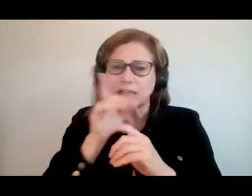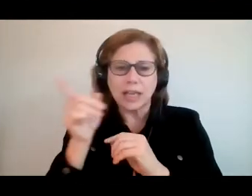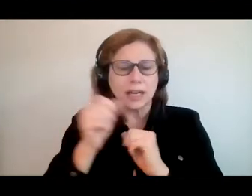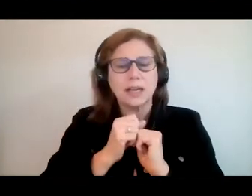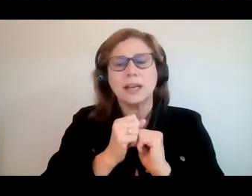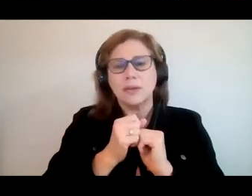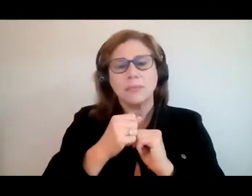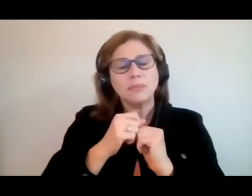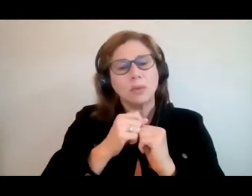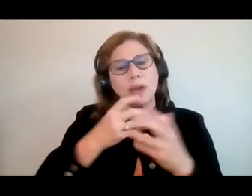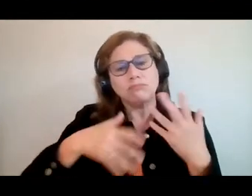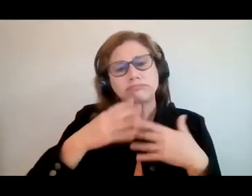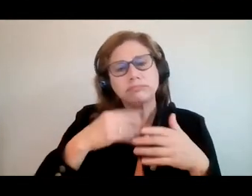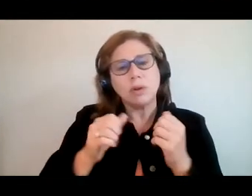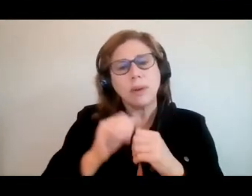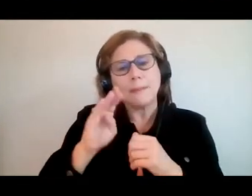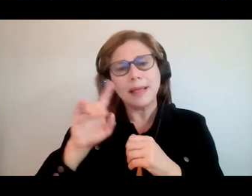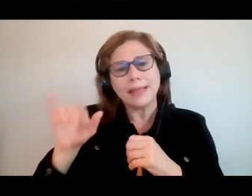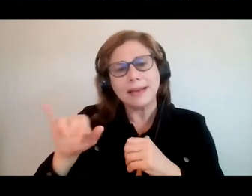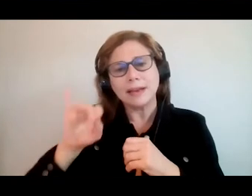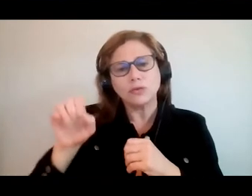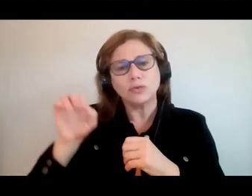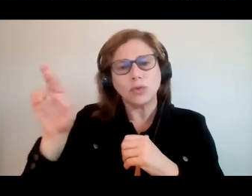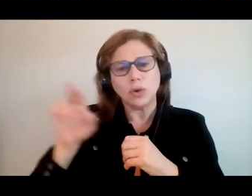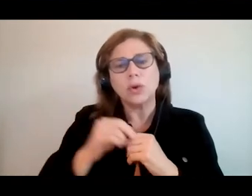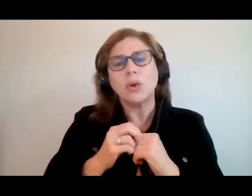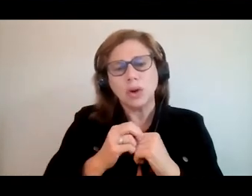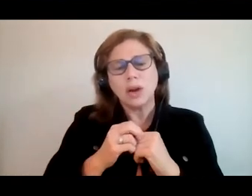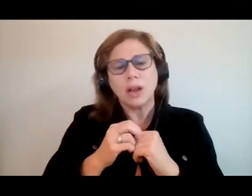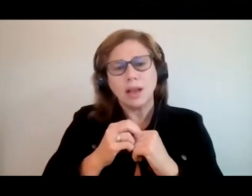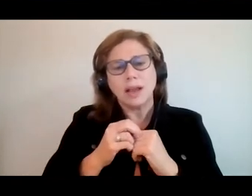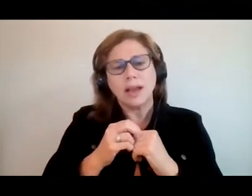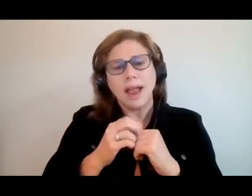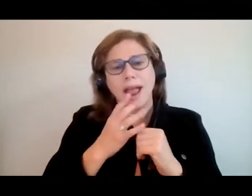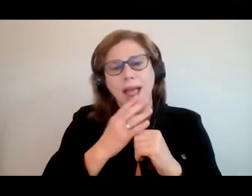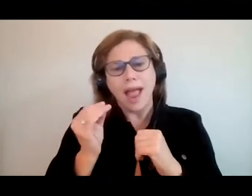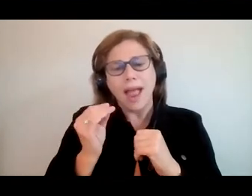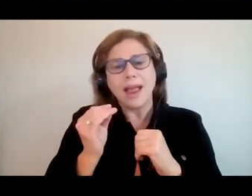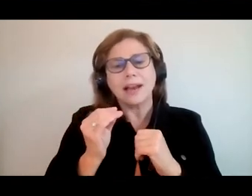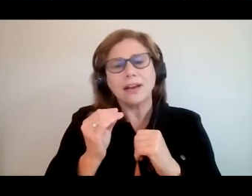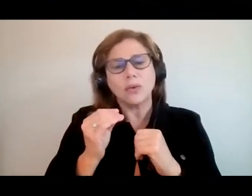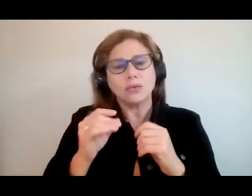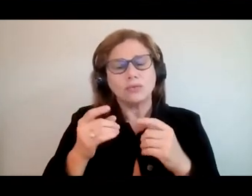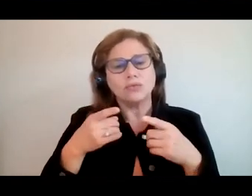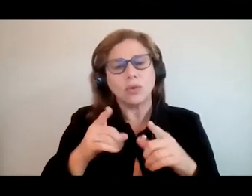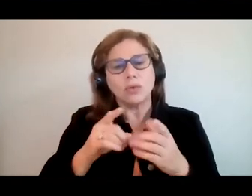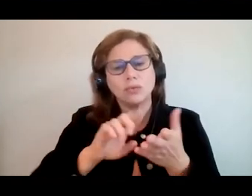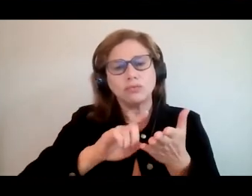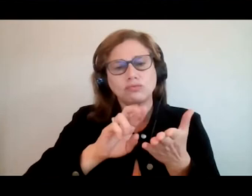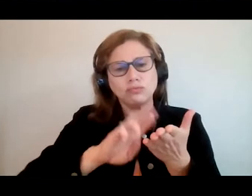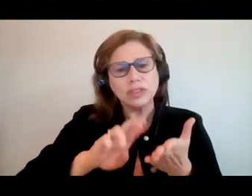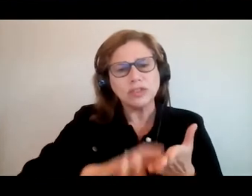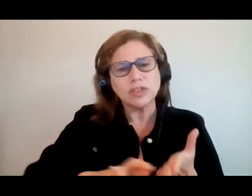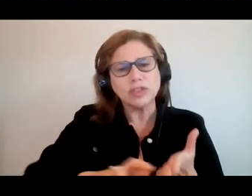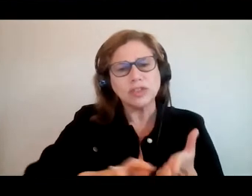Jr. and also through our various archival pursuits is the recognition that Billy Tipton Sr., you know, had